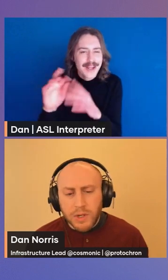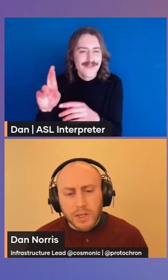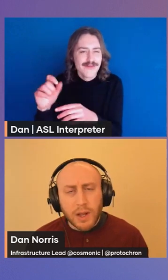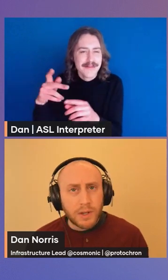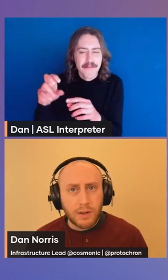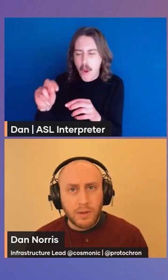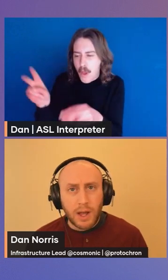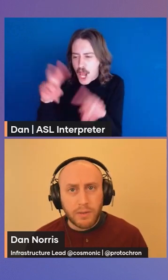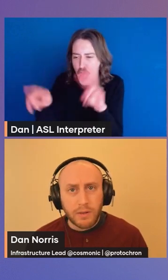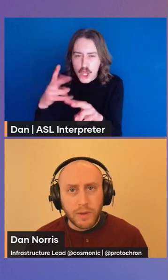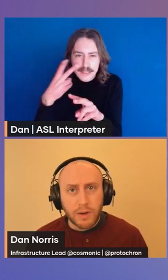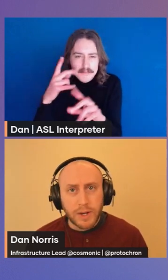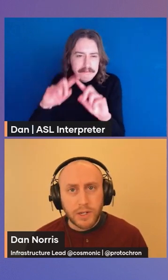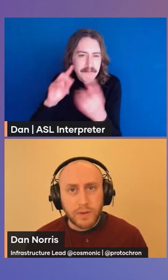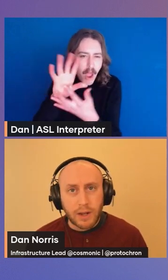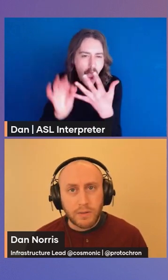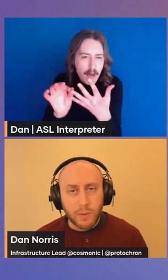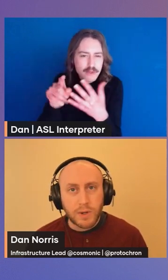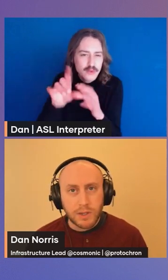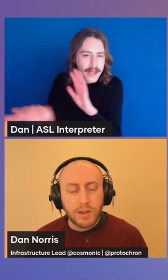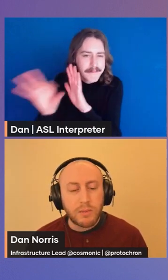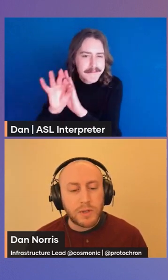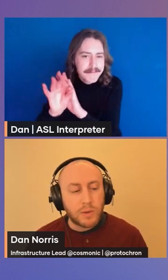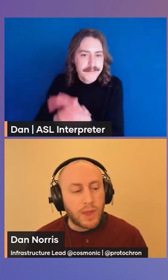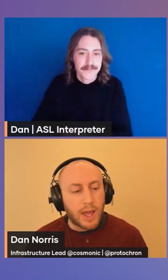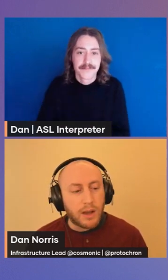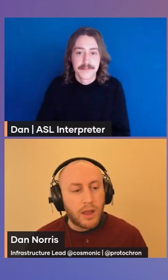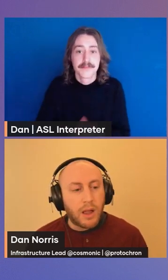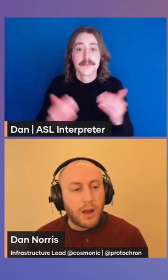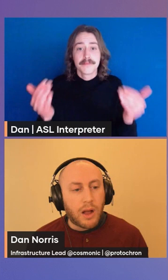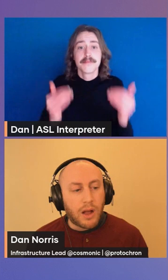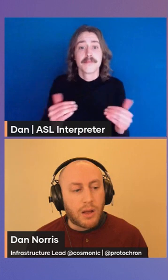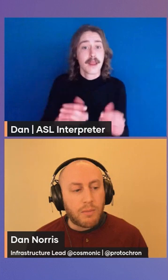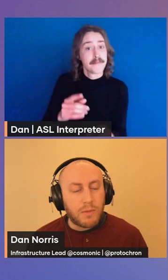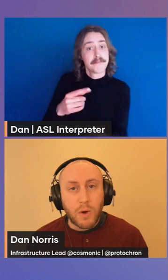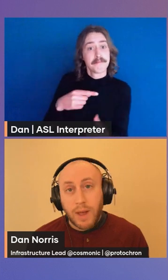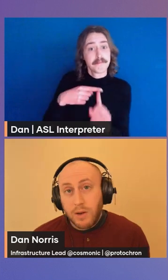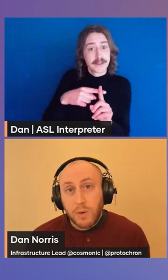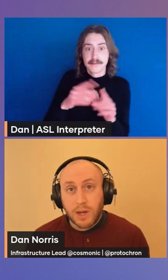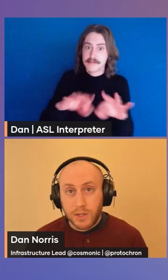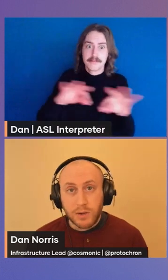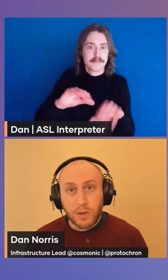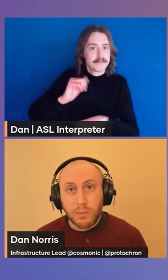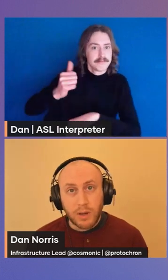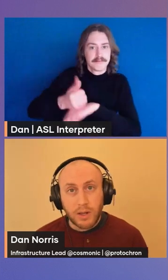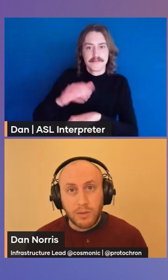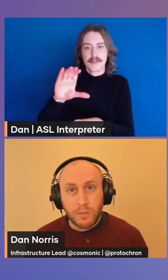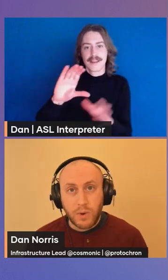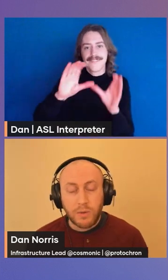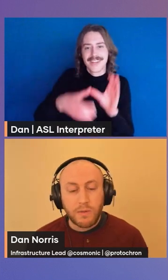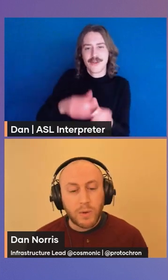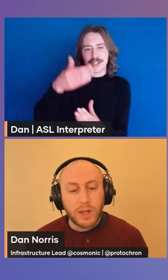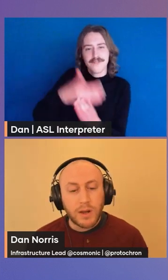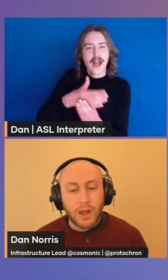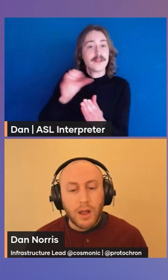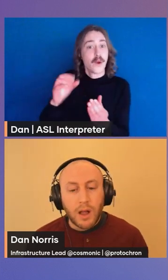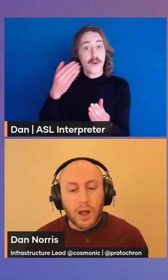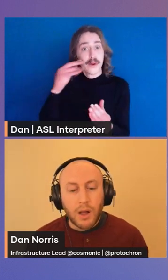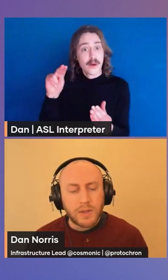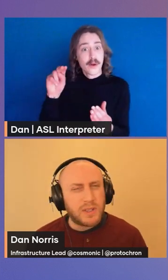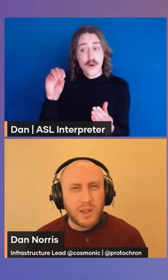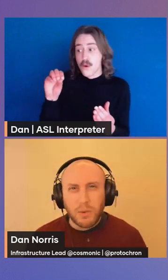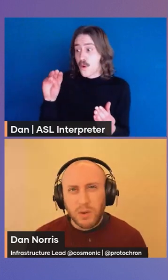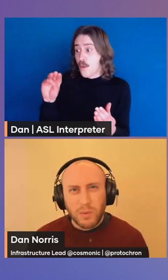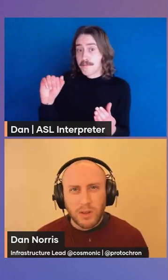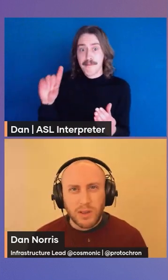But you also have to have a configuration file for Cilium so that Nomad knows how to start the plugin when you invoke it.